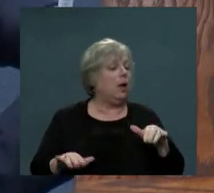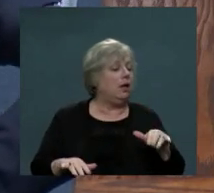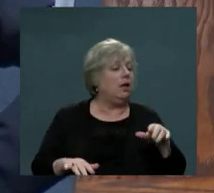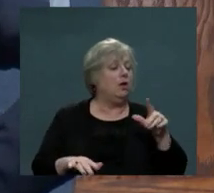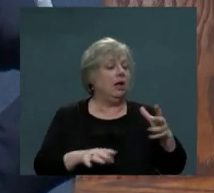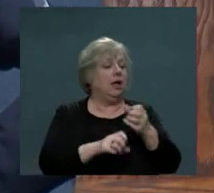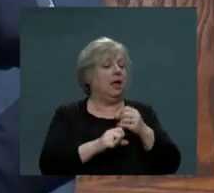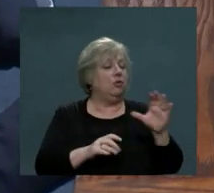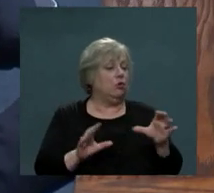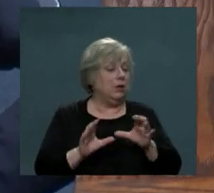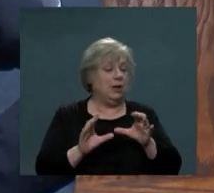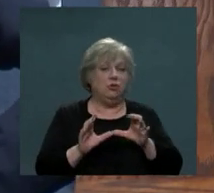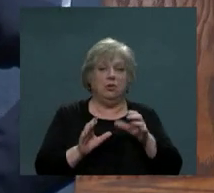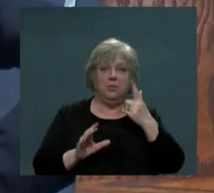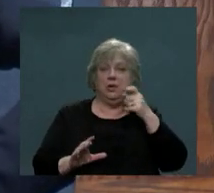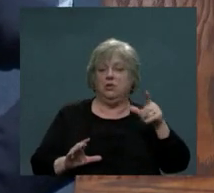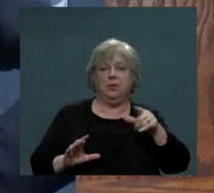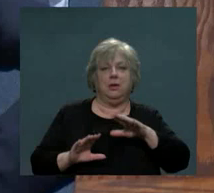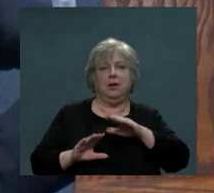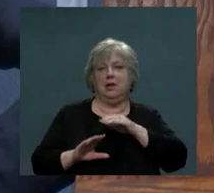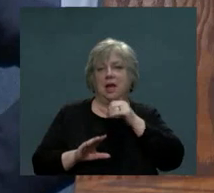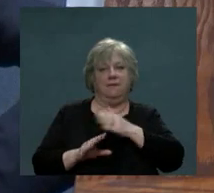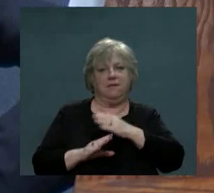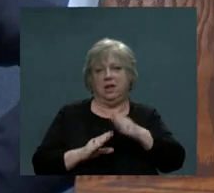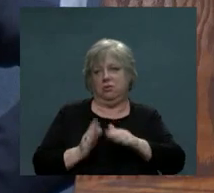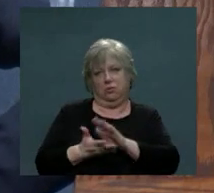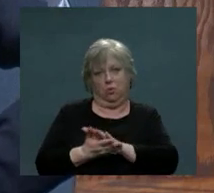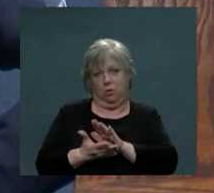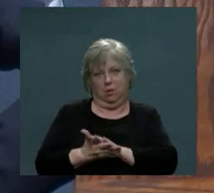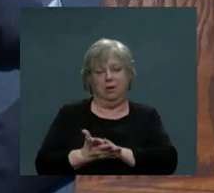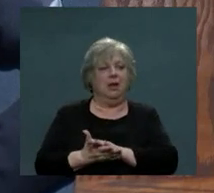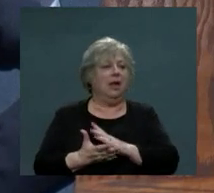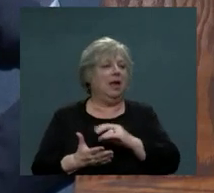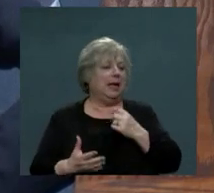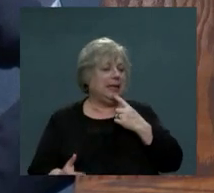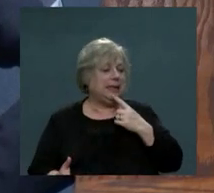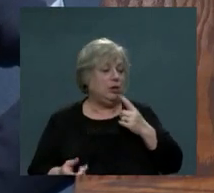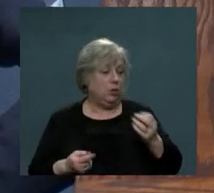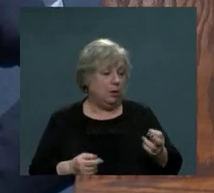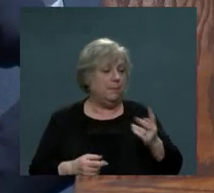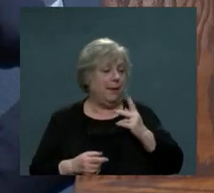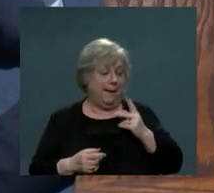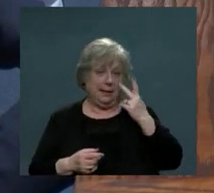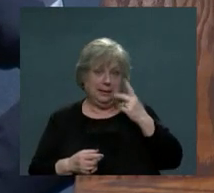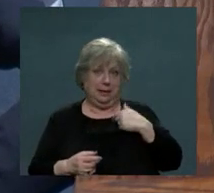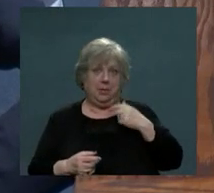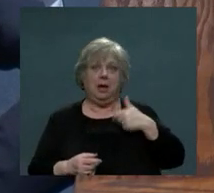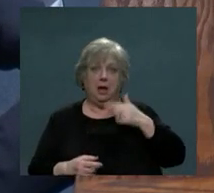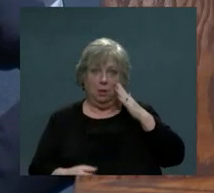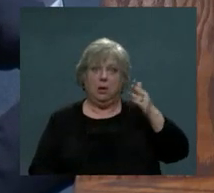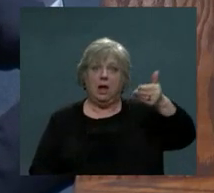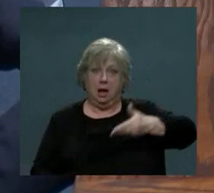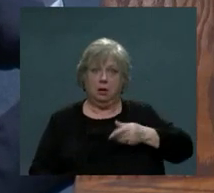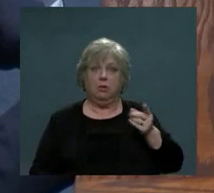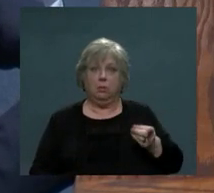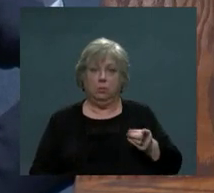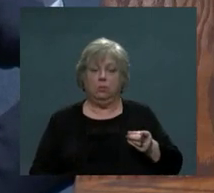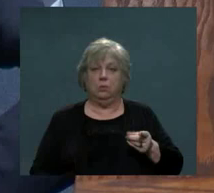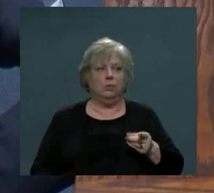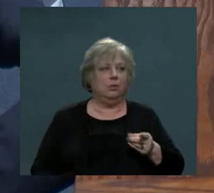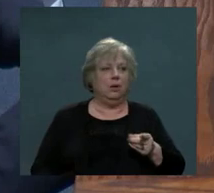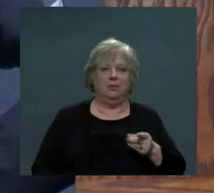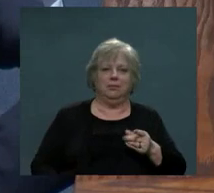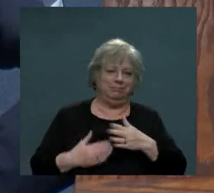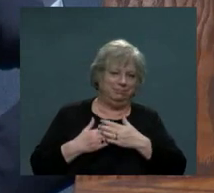all your credentials," because she was not finished with school. And I said, "You come back and see me, and I'll hire you." And